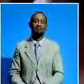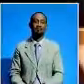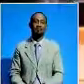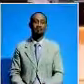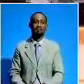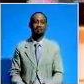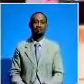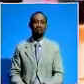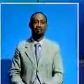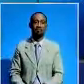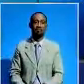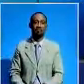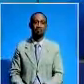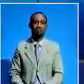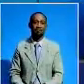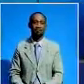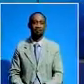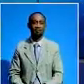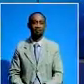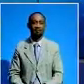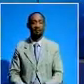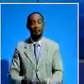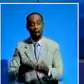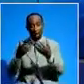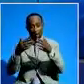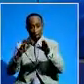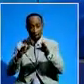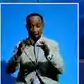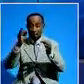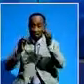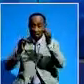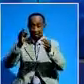ZNBC News, Livingston. Justice Minister Mulambo Haimbe says